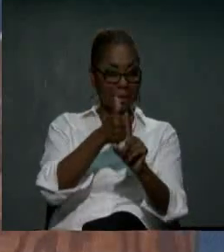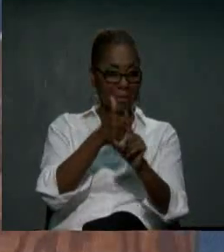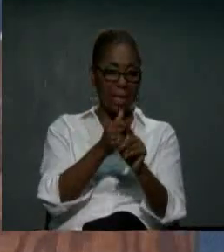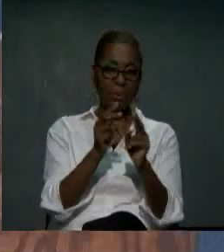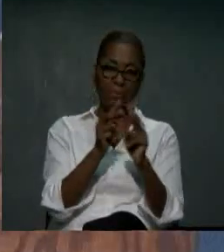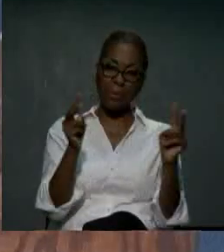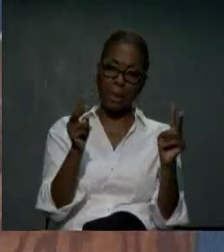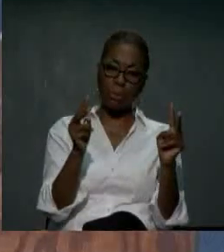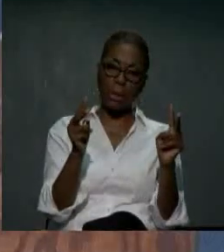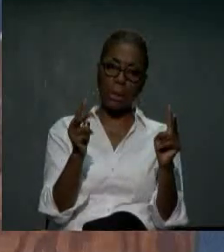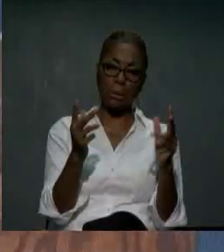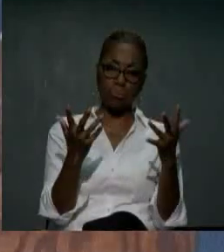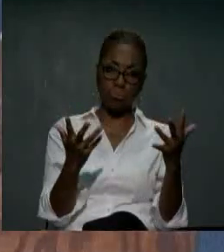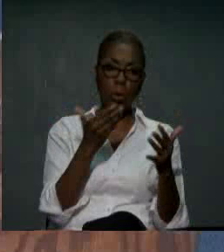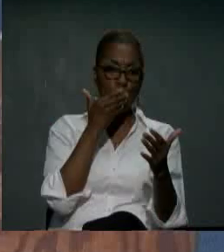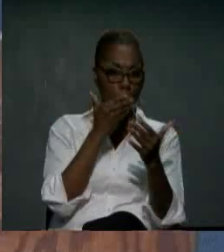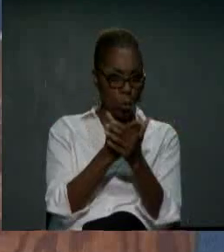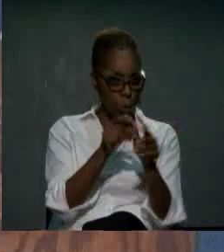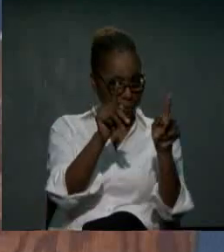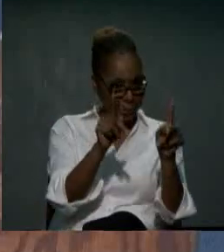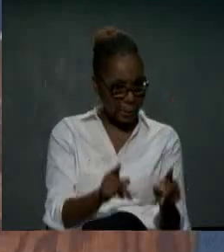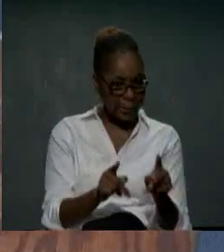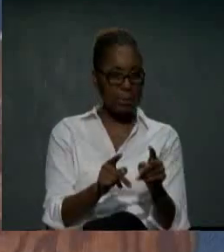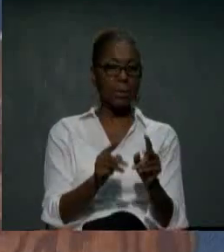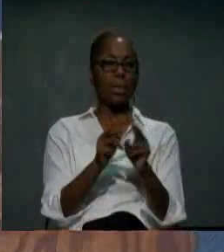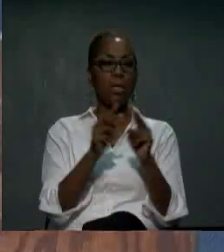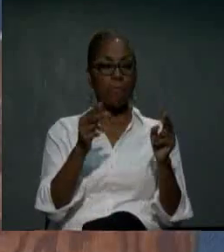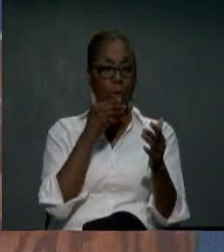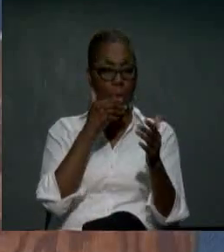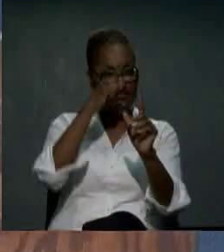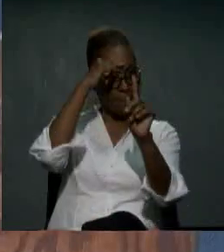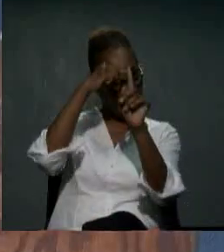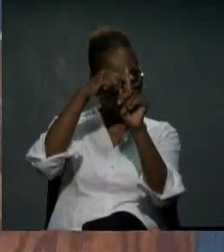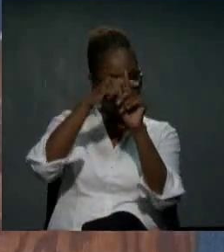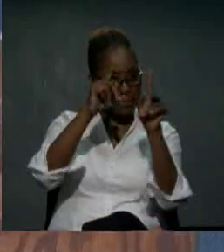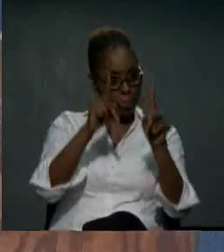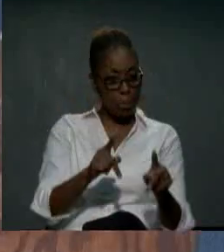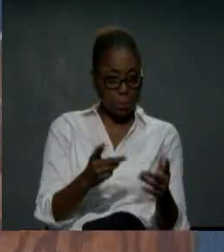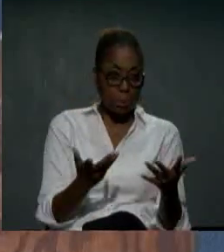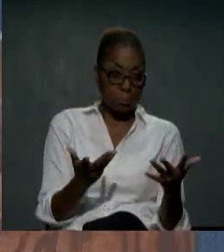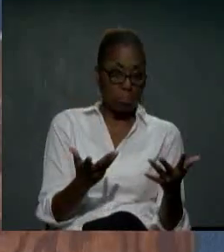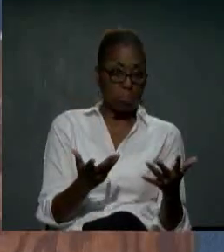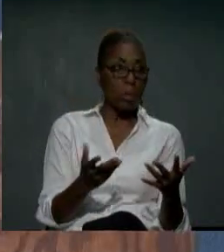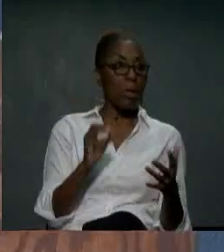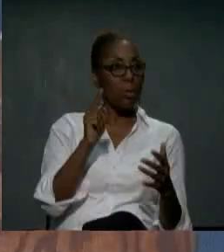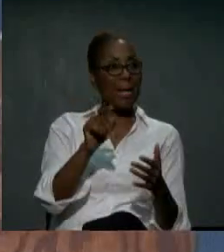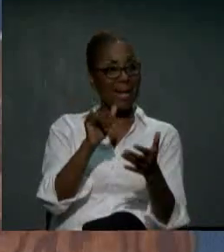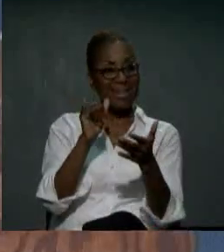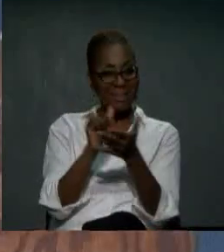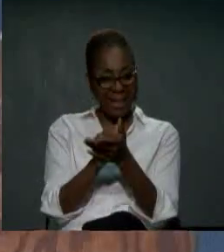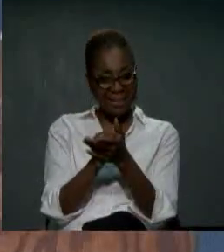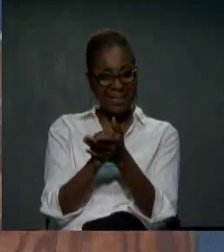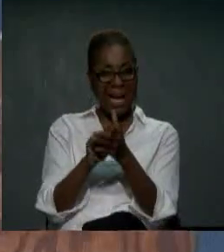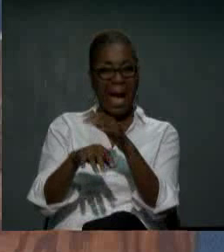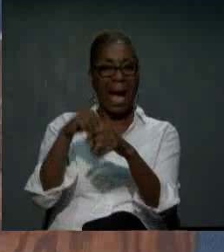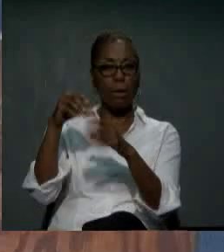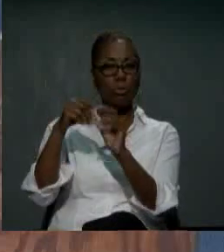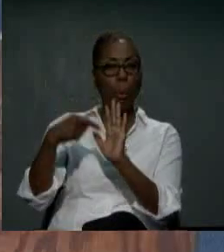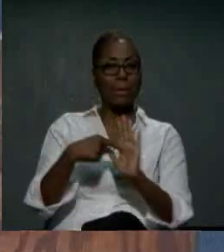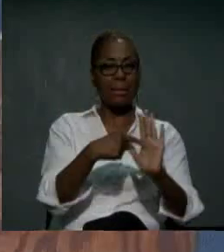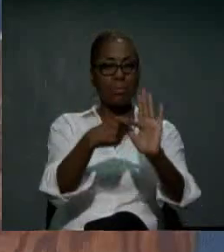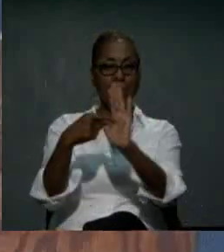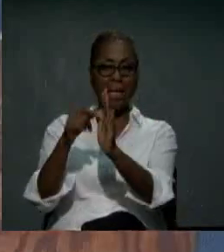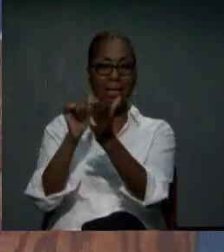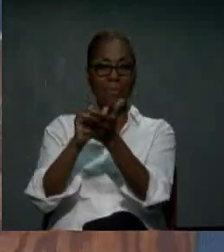a very good citizen and a very positive person, that's outdoor display, which